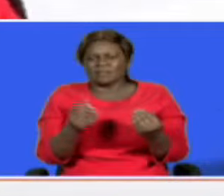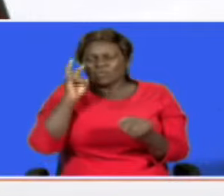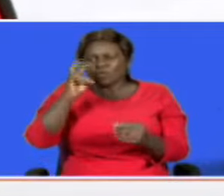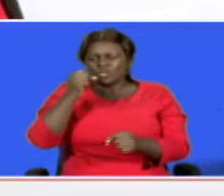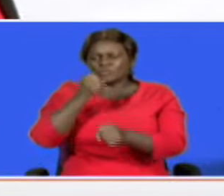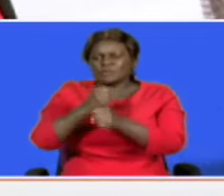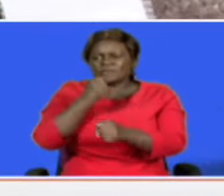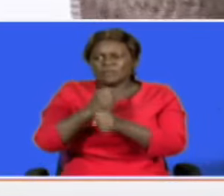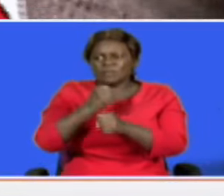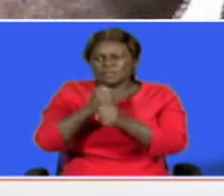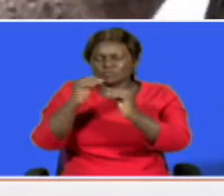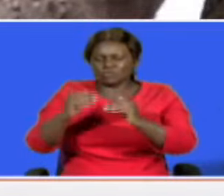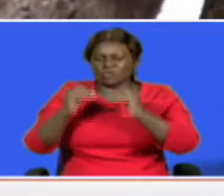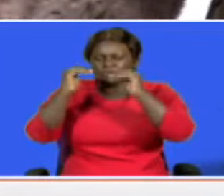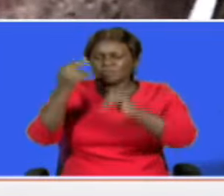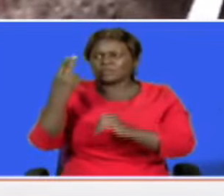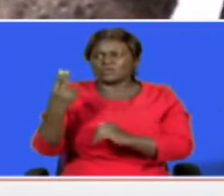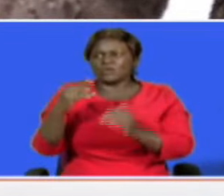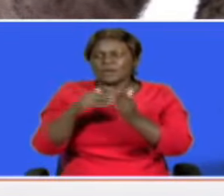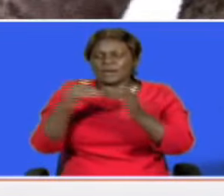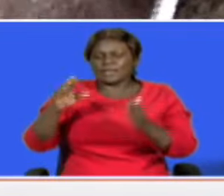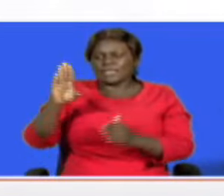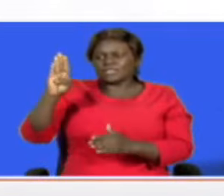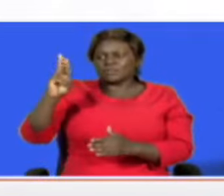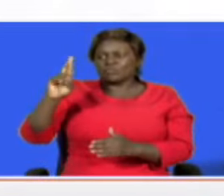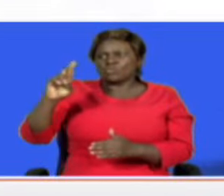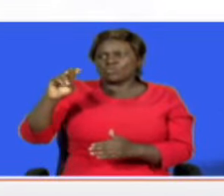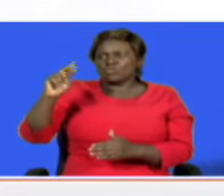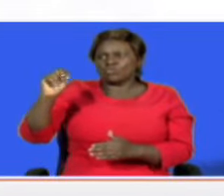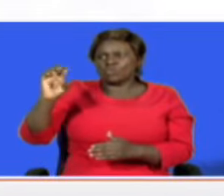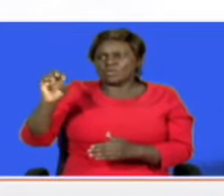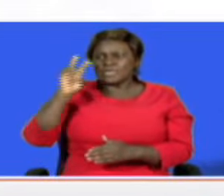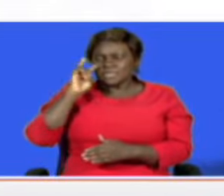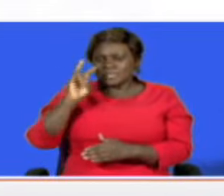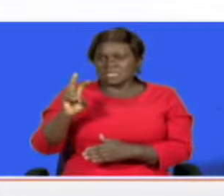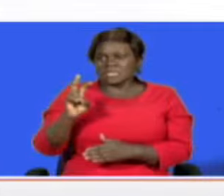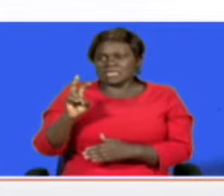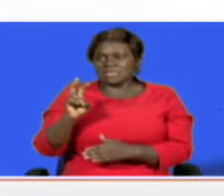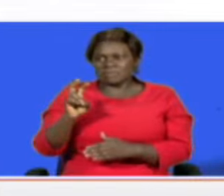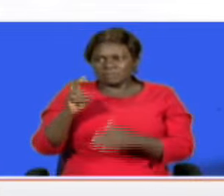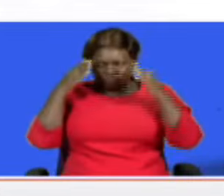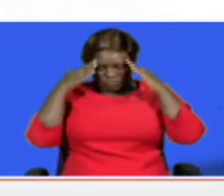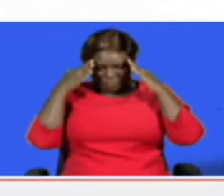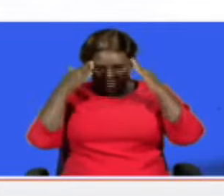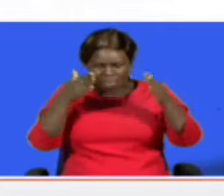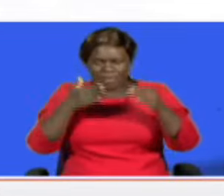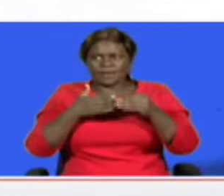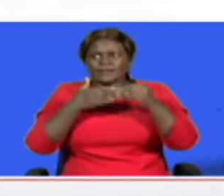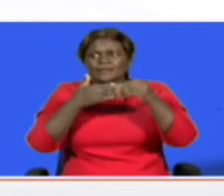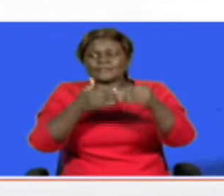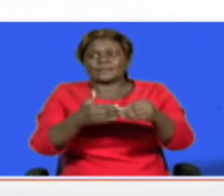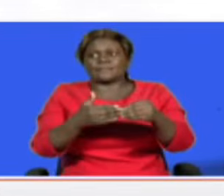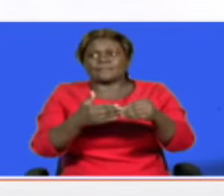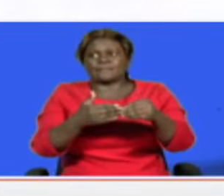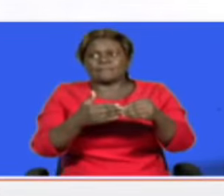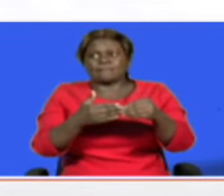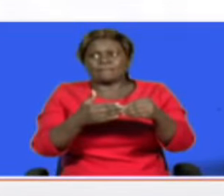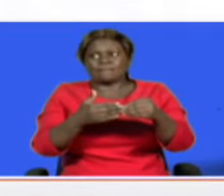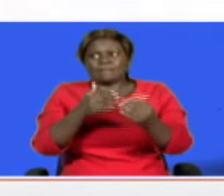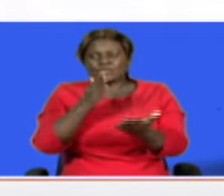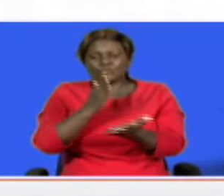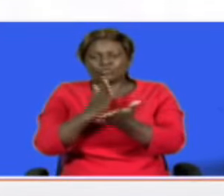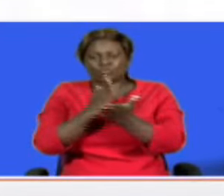in the two qualifiers against Burundi could see her determination and leadership. And we